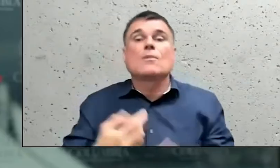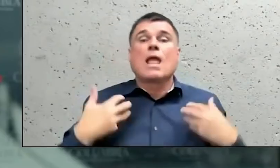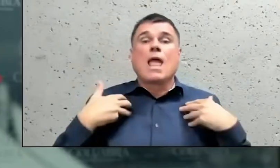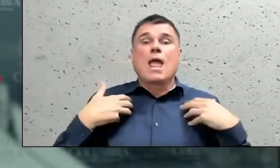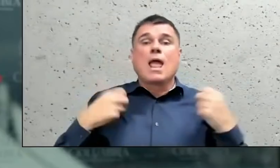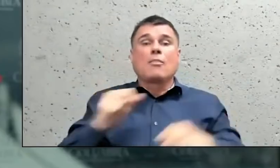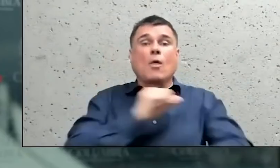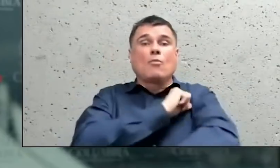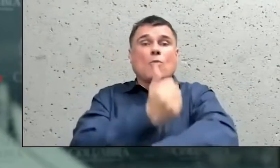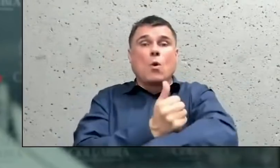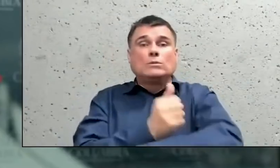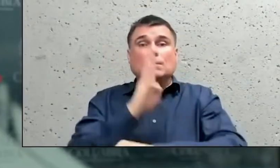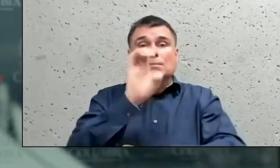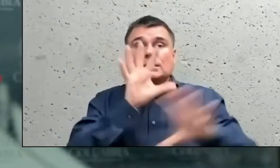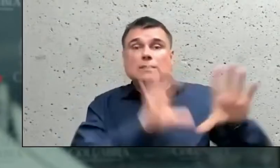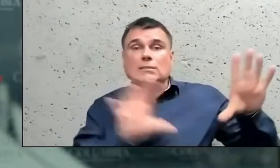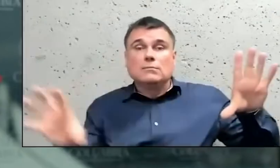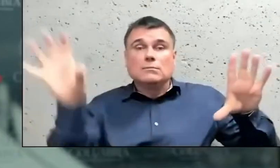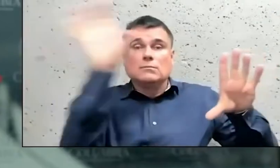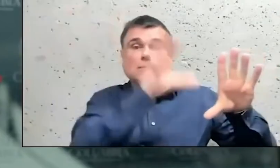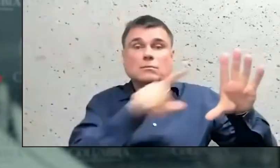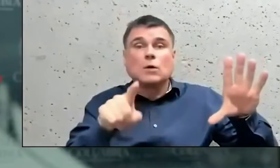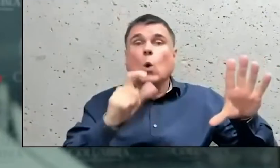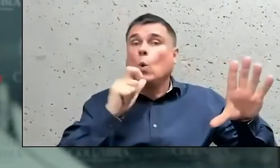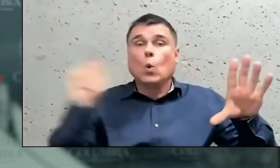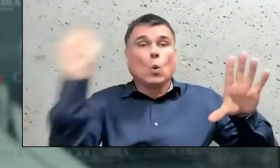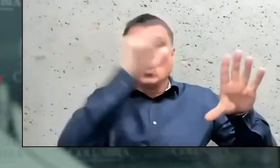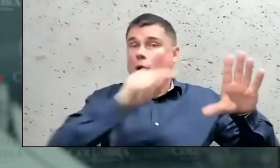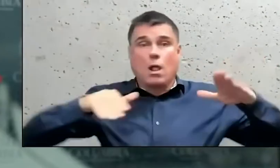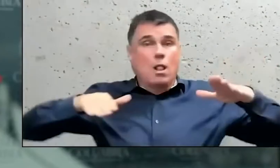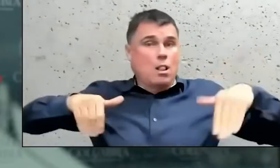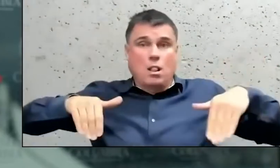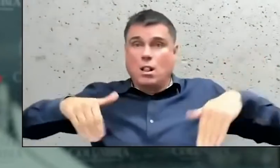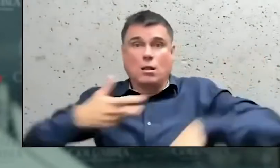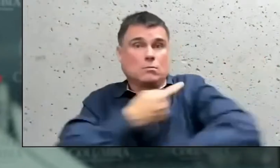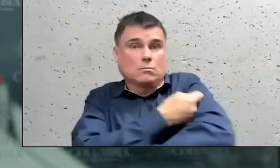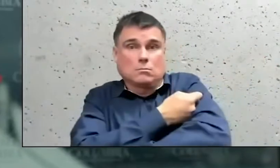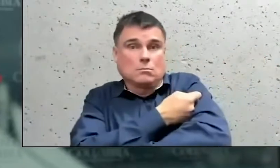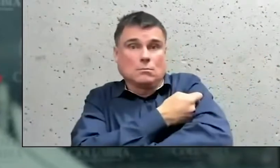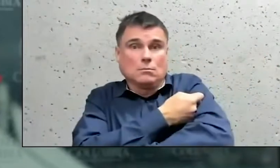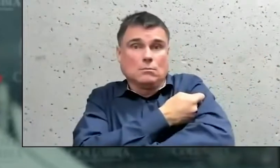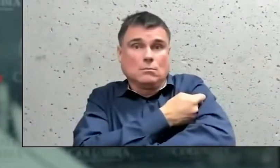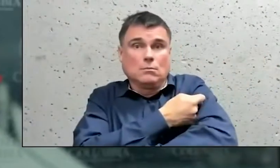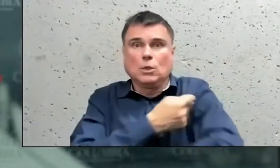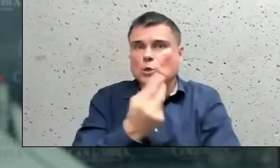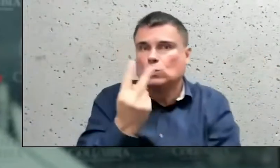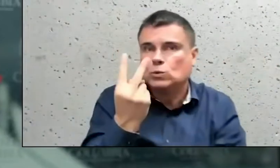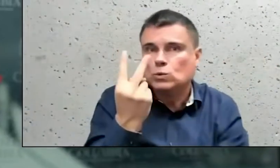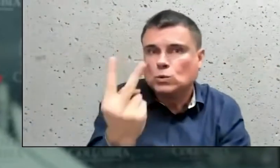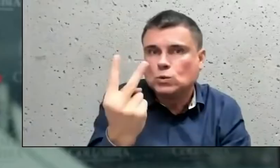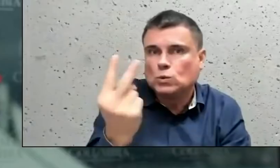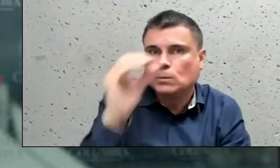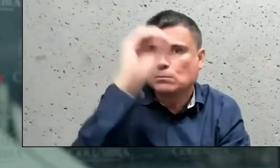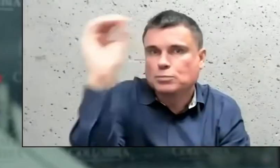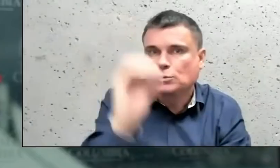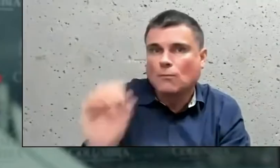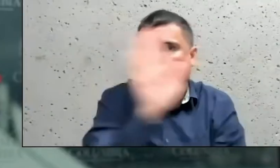the unvaccinated population, it's 2% across the province, 5% in Interior Health, 4% in Northern